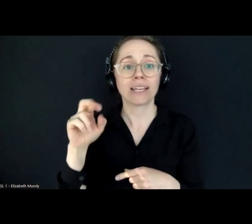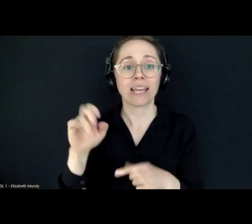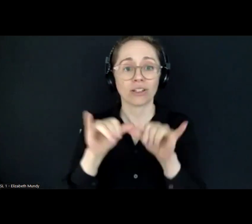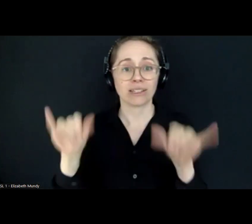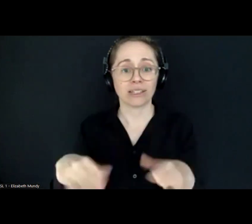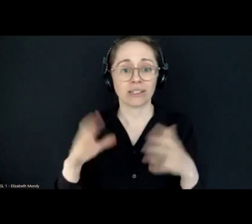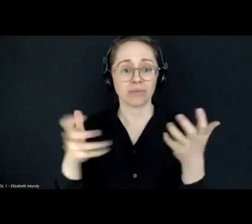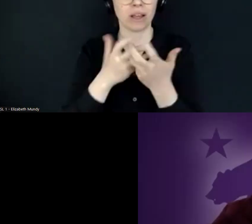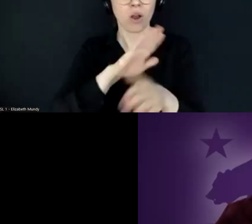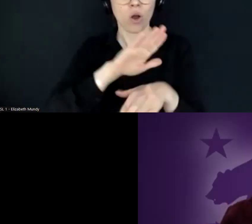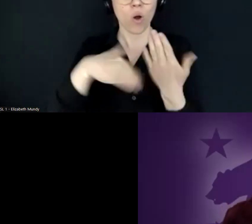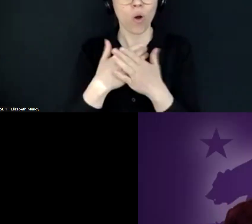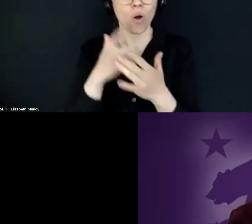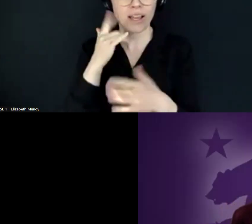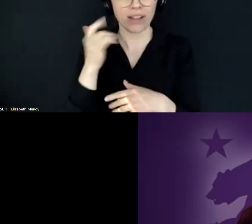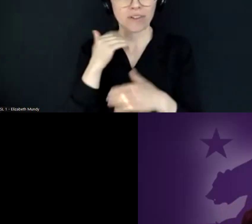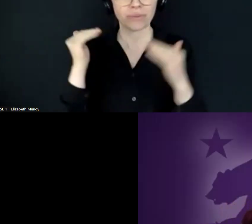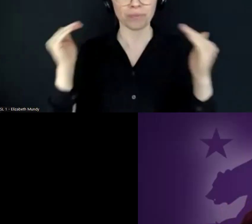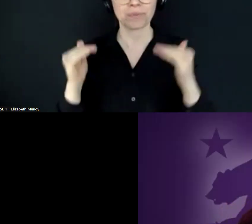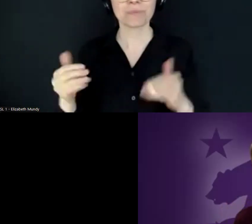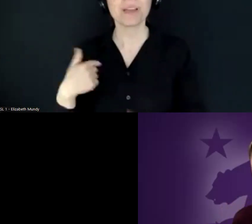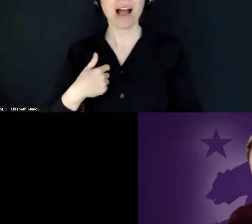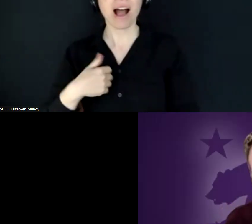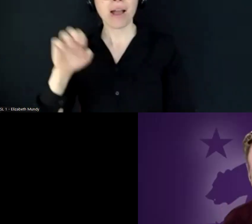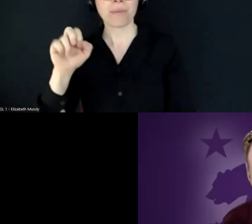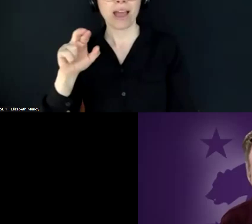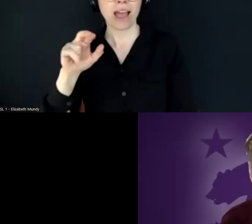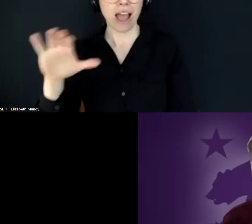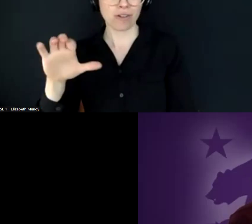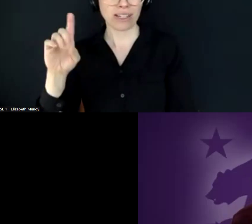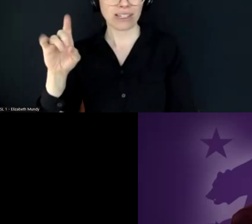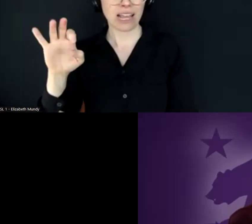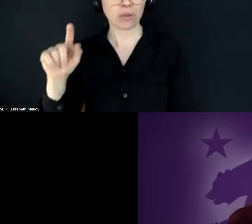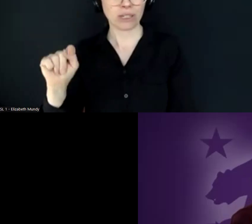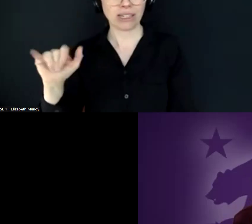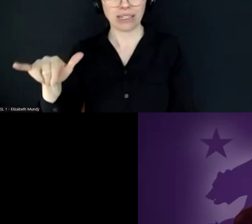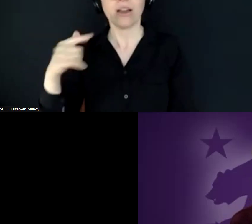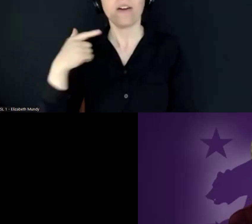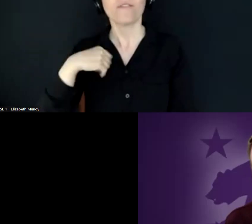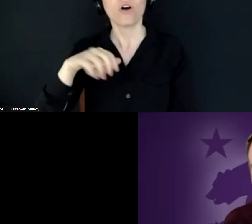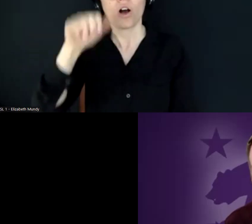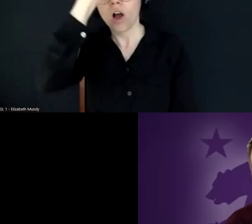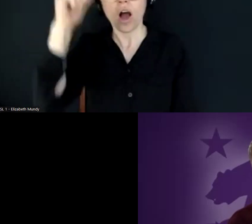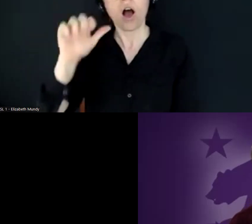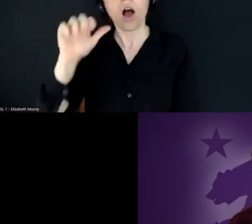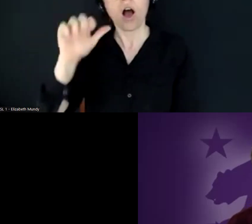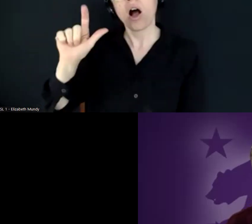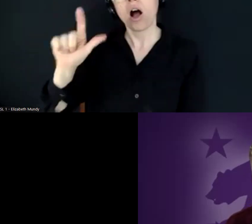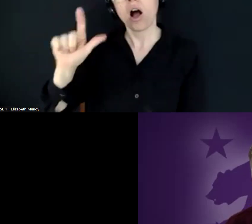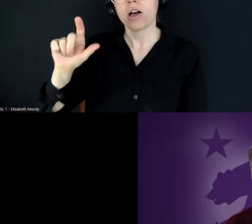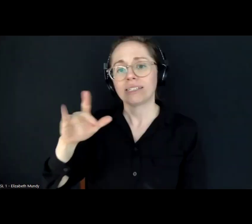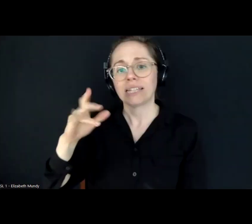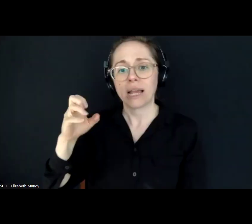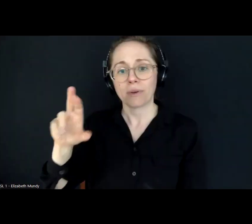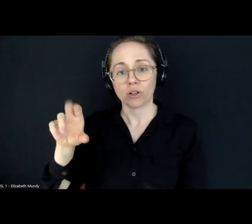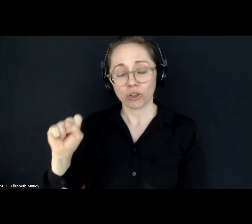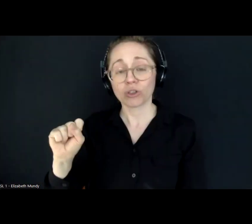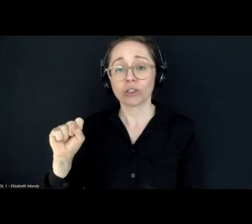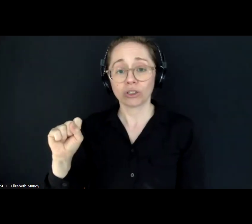Kevin. Hi, I'm Eric Dowdy with the Alzheimer's Association, so I'm happy to kind of lead us off on this discussion. So as Kevin